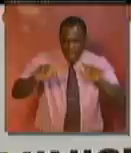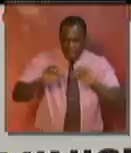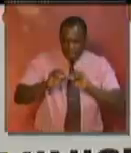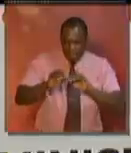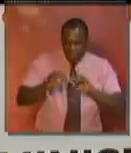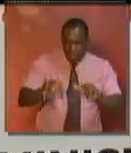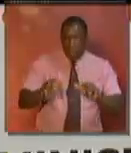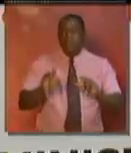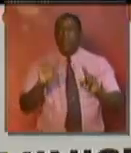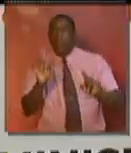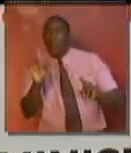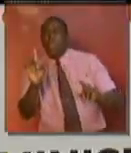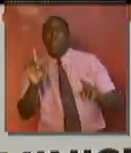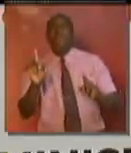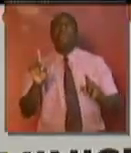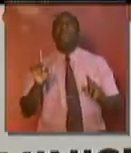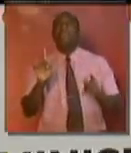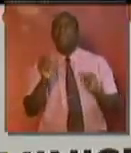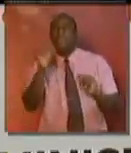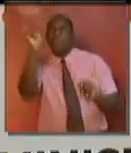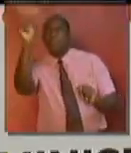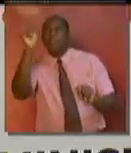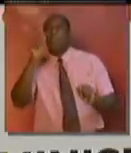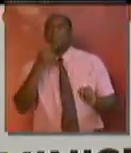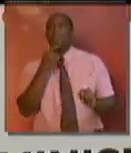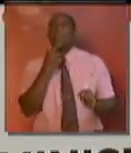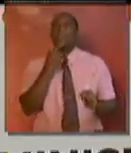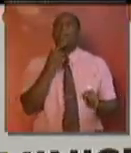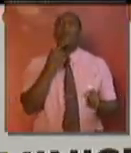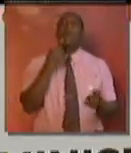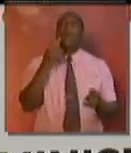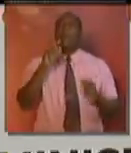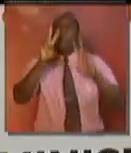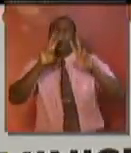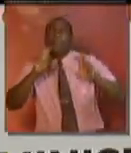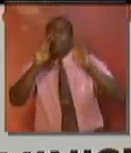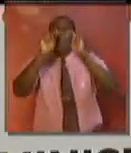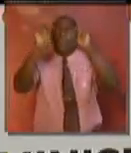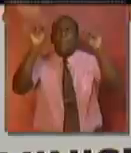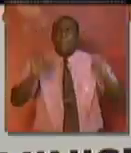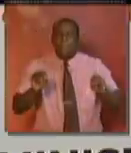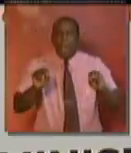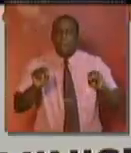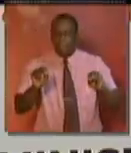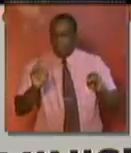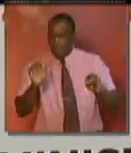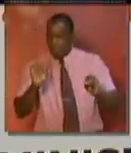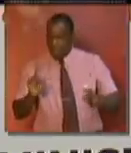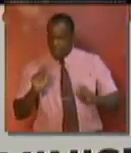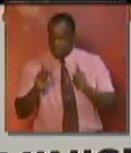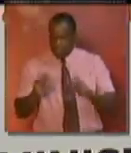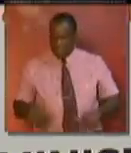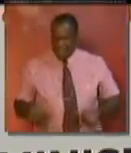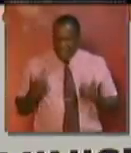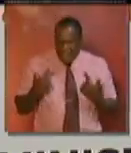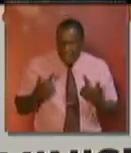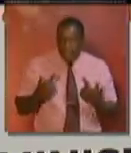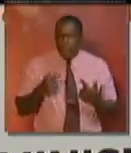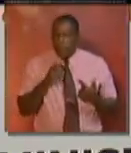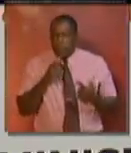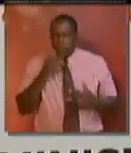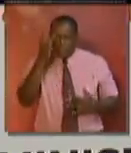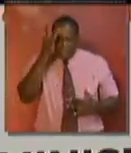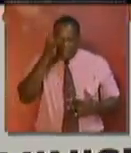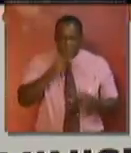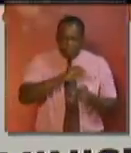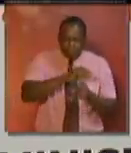currently show, what we demonstrate in the maps, is the living areas, the places where the individuals who have